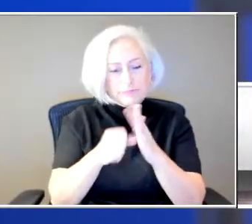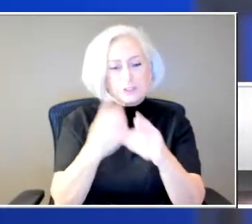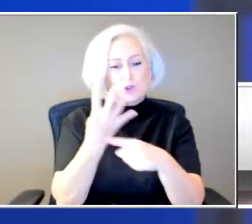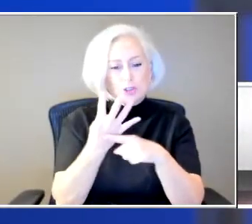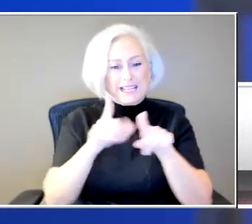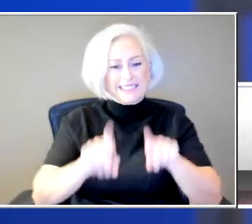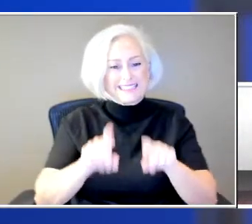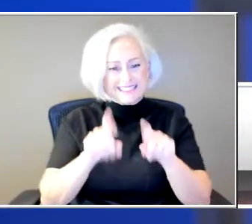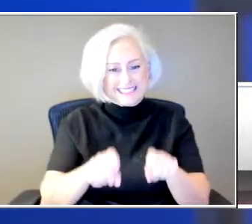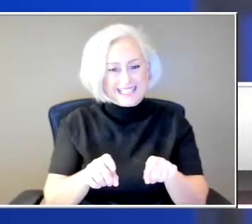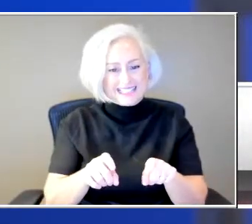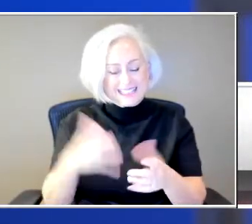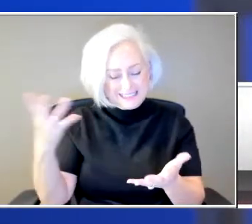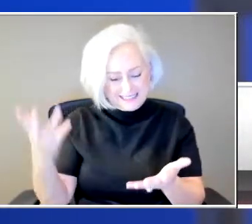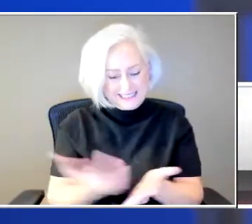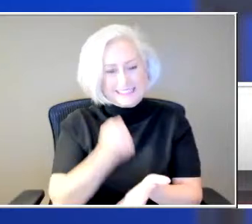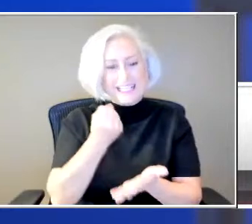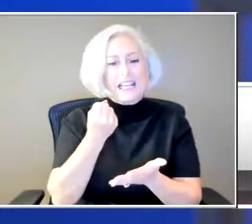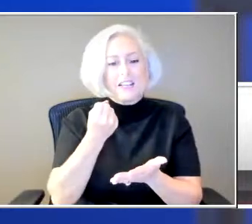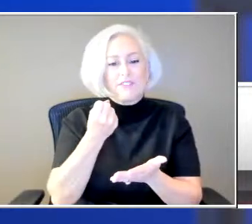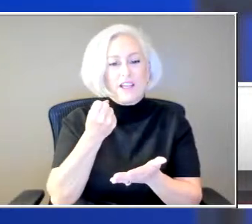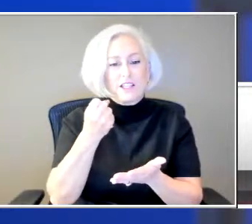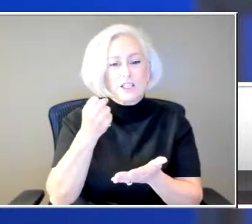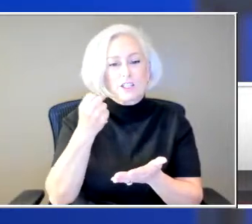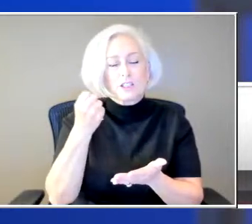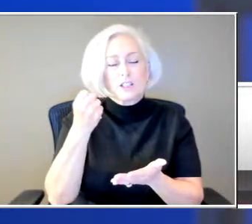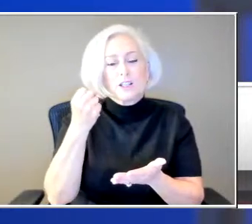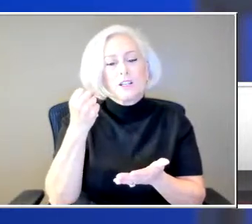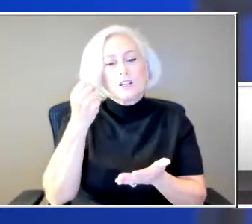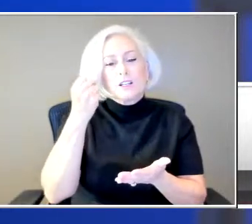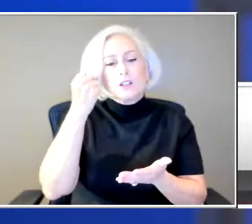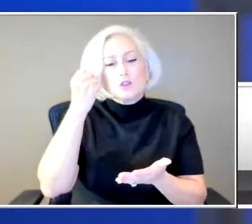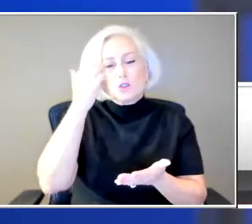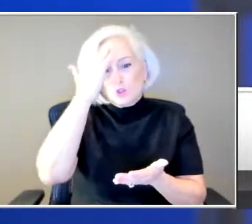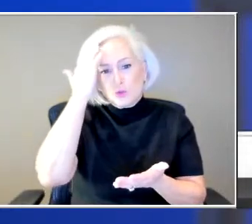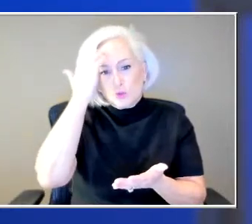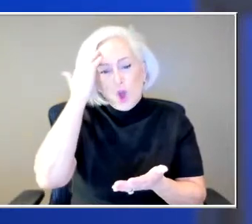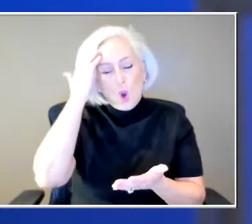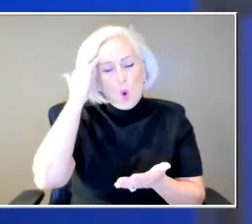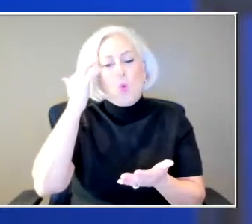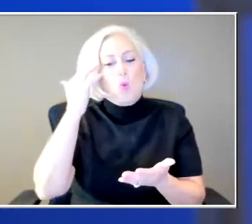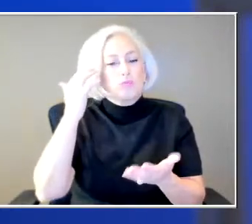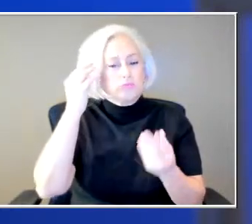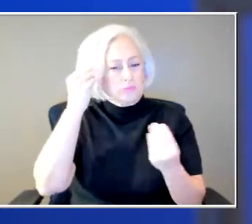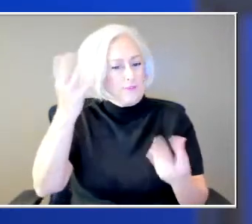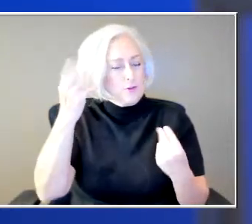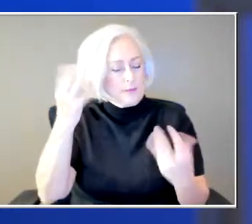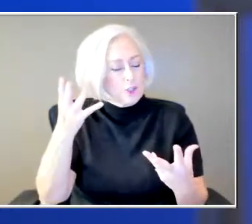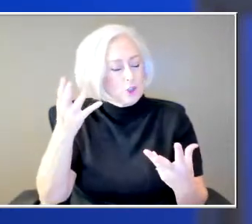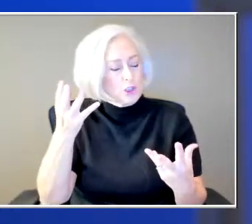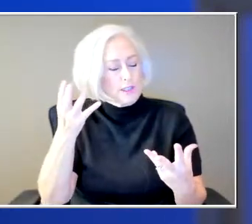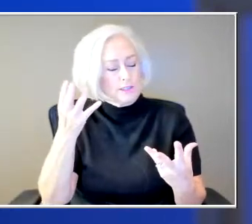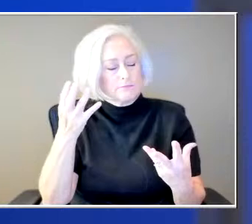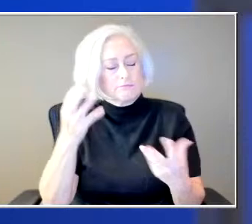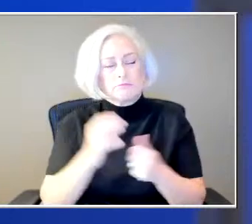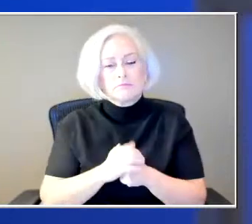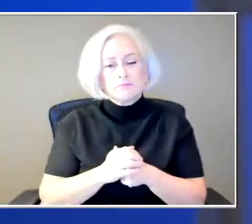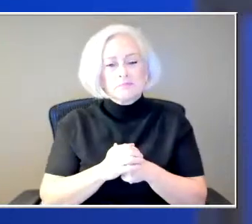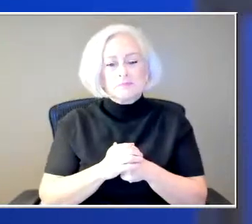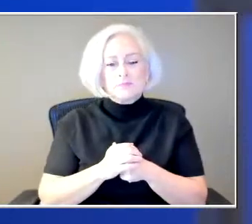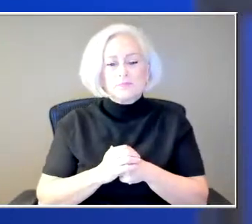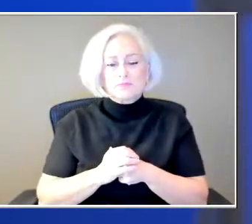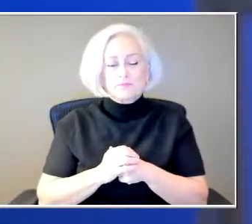Take advantage of being able to have all of that information at your disposal, basically,